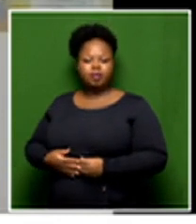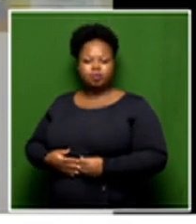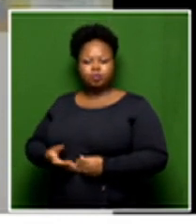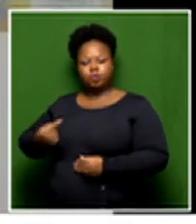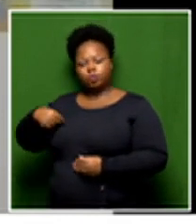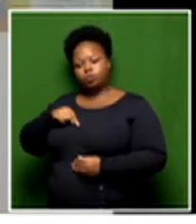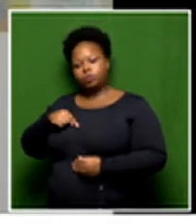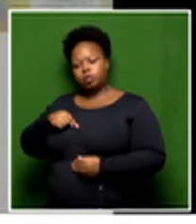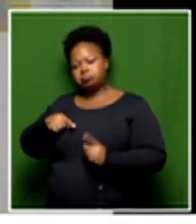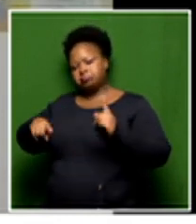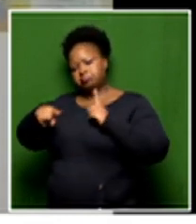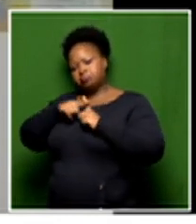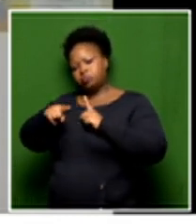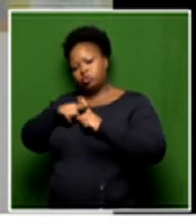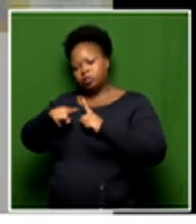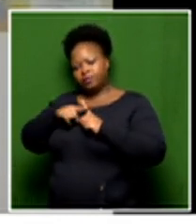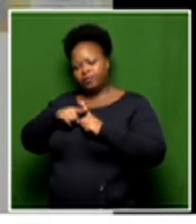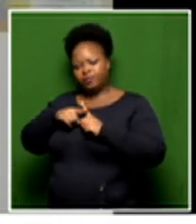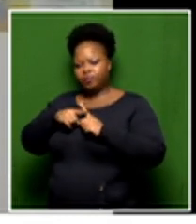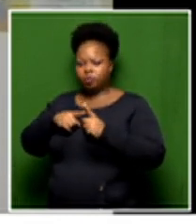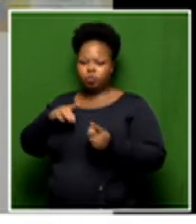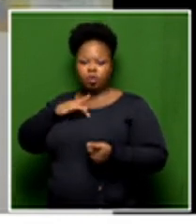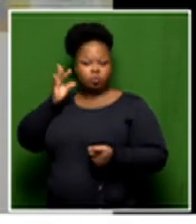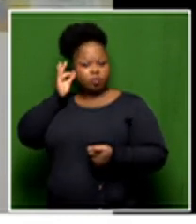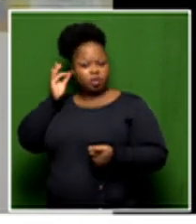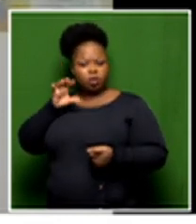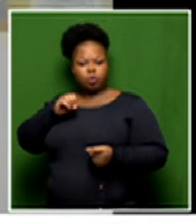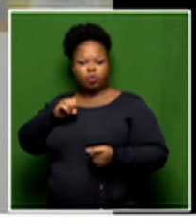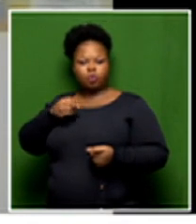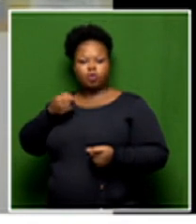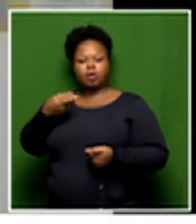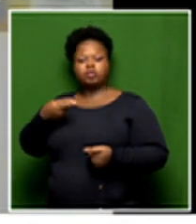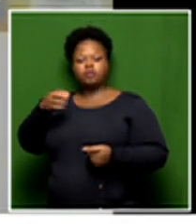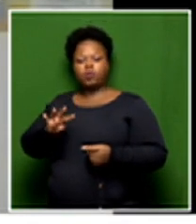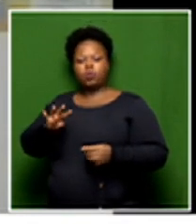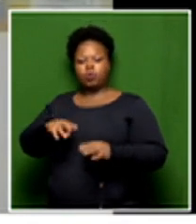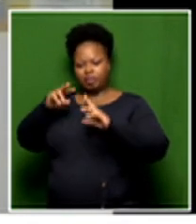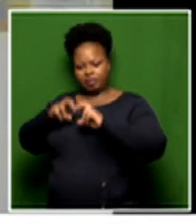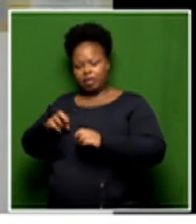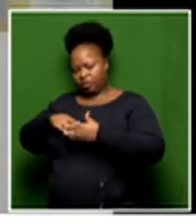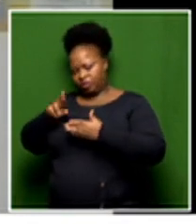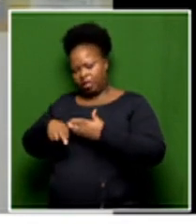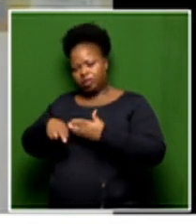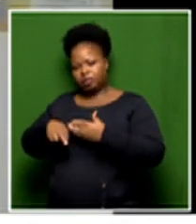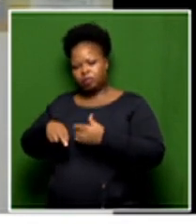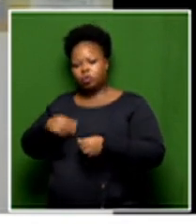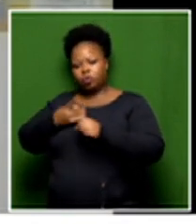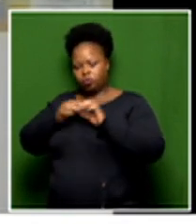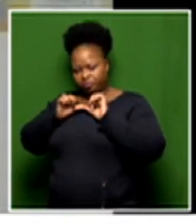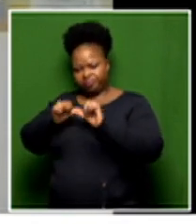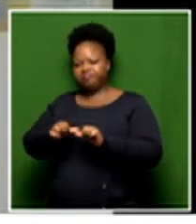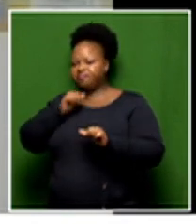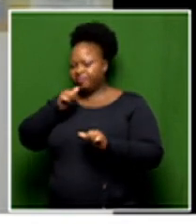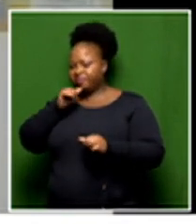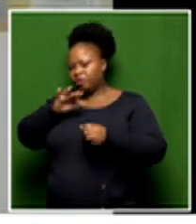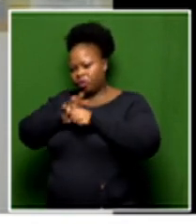quite optimistic. You heard the 084 study result, and that study continued despite